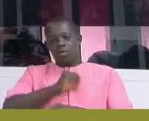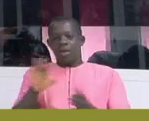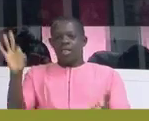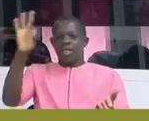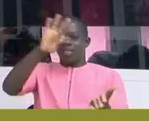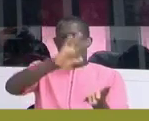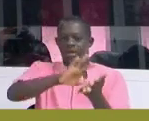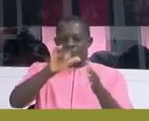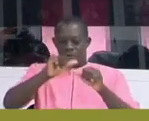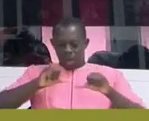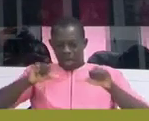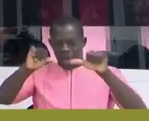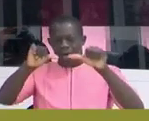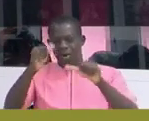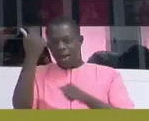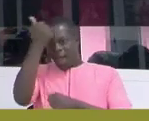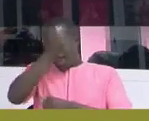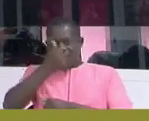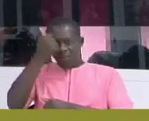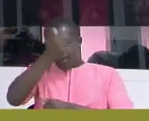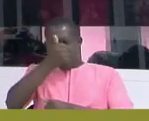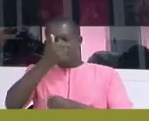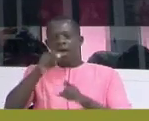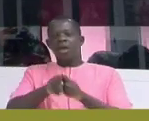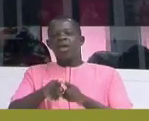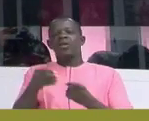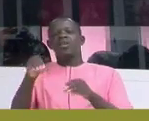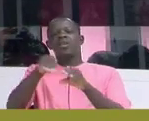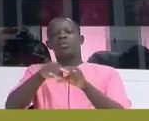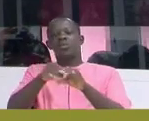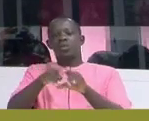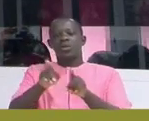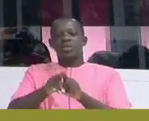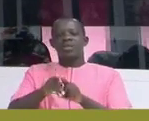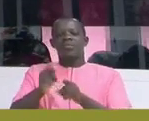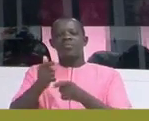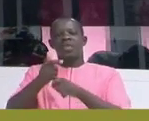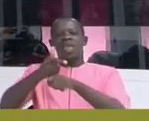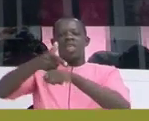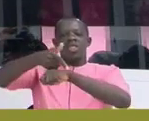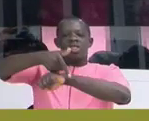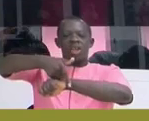uh your travels around Africa including Nijer